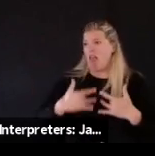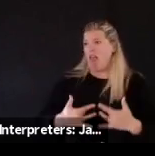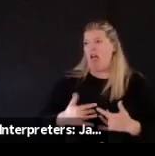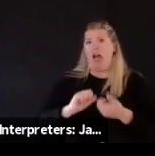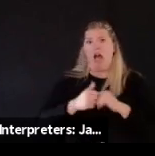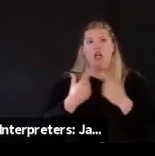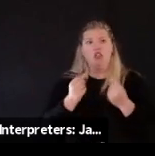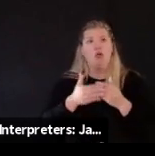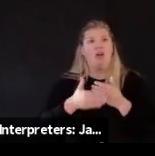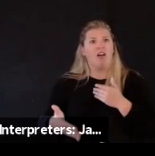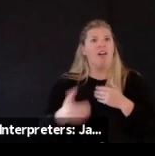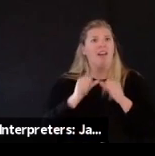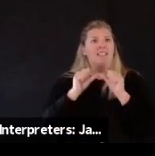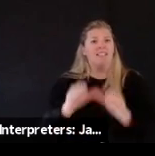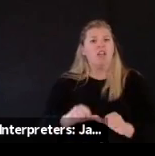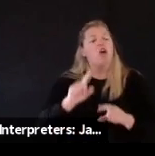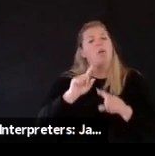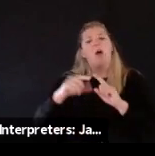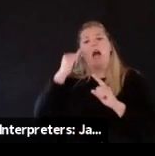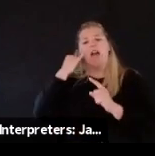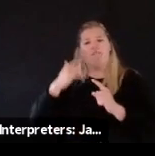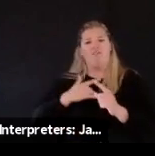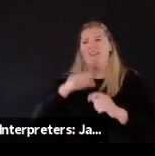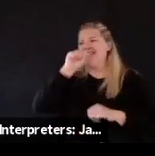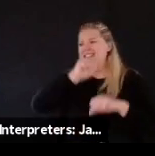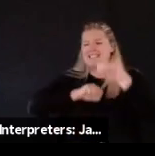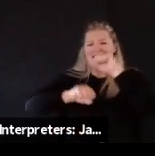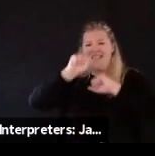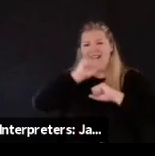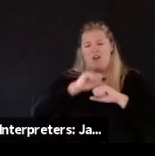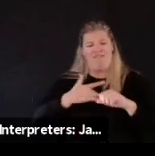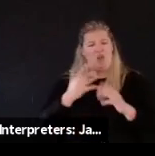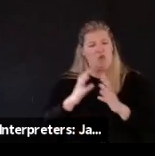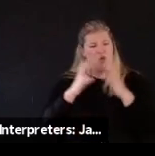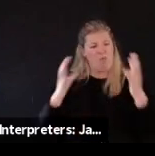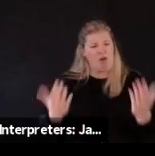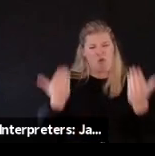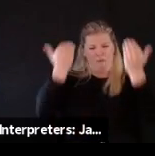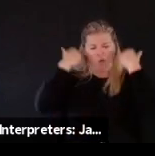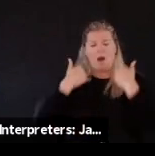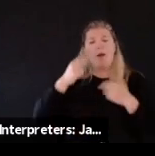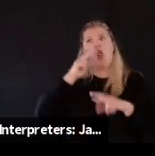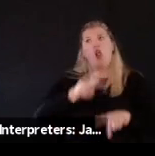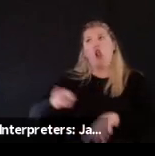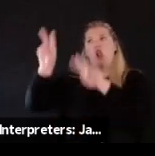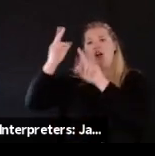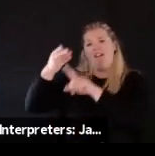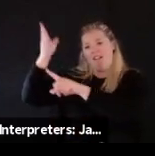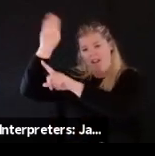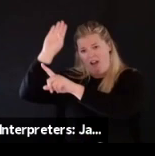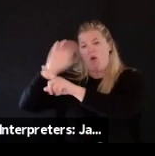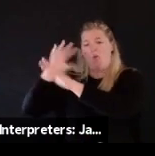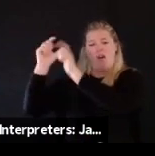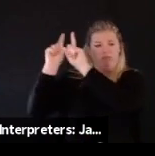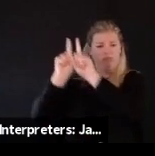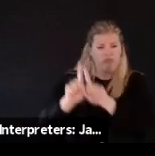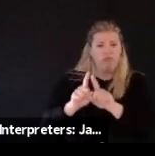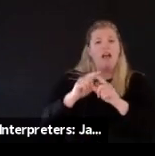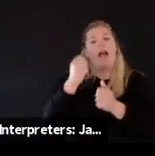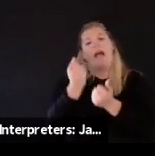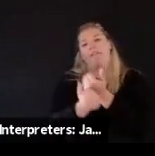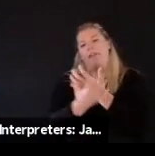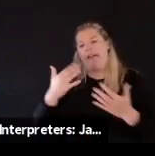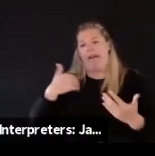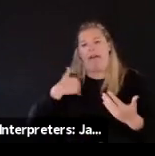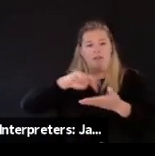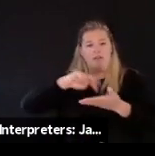But when the trials come against you and it's too much to bear, look to the sky cause He with you, you can cast all your cares. Everything has a purpose, no more living